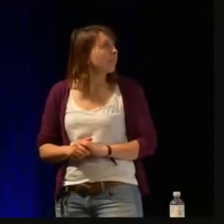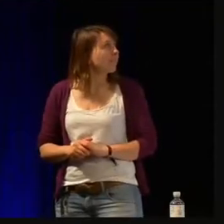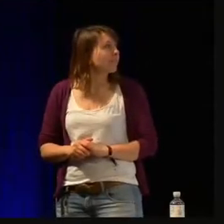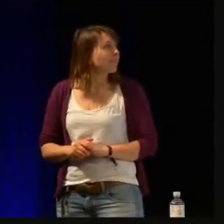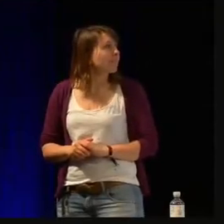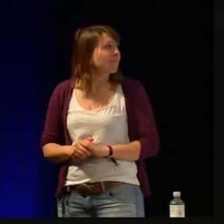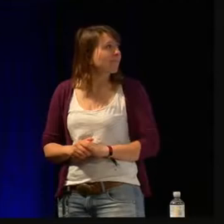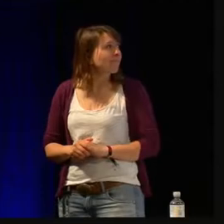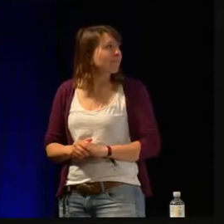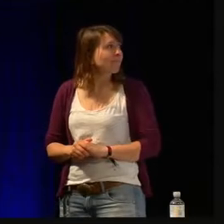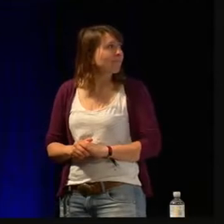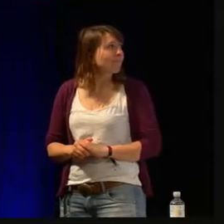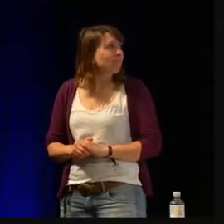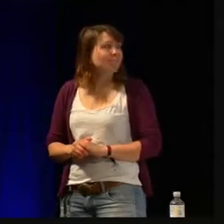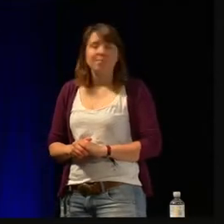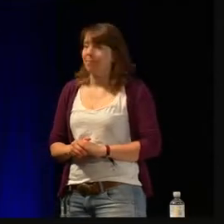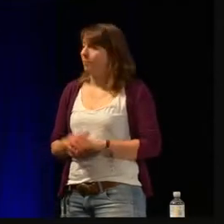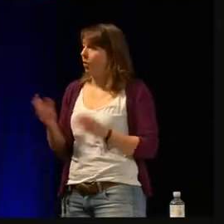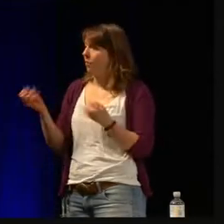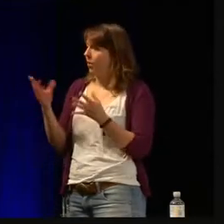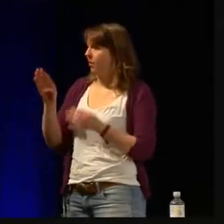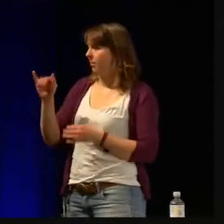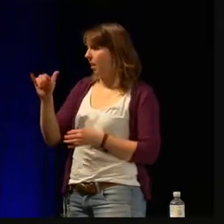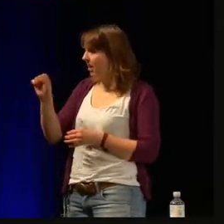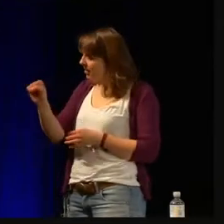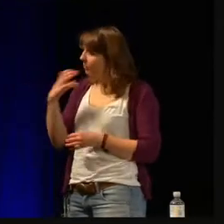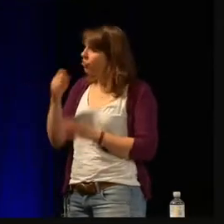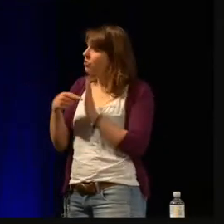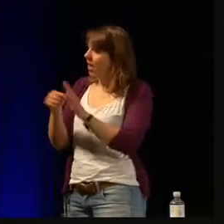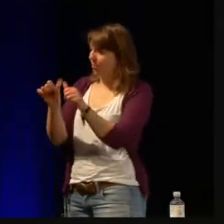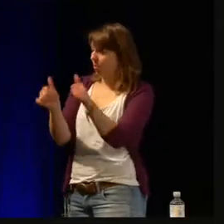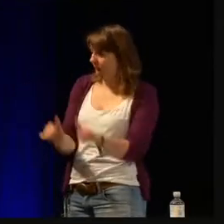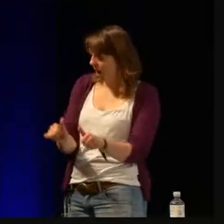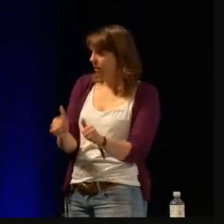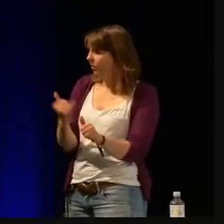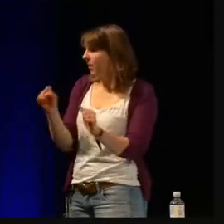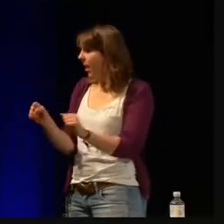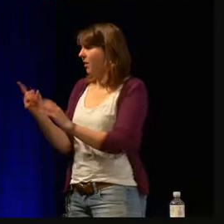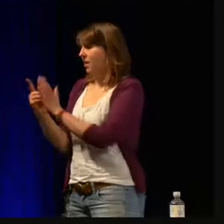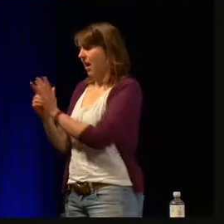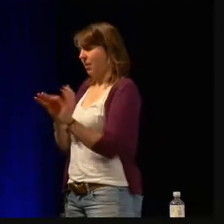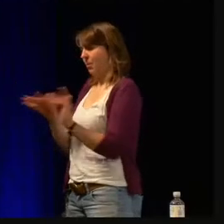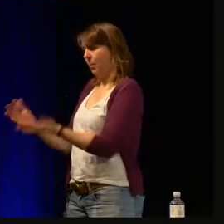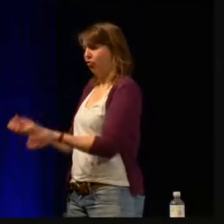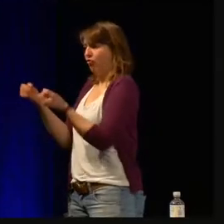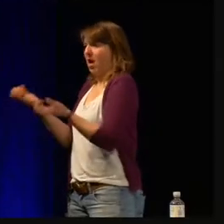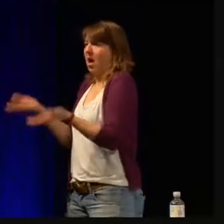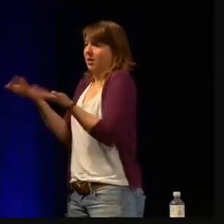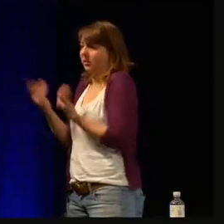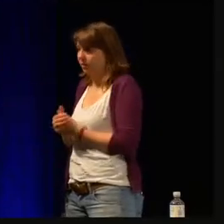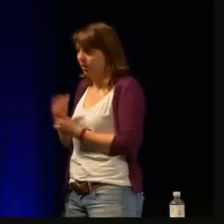about the context. So another example of this bias phenomenon, how can bias